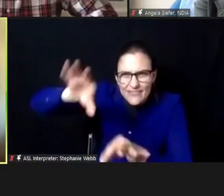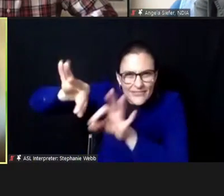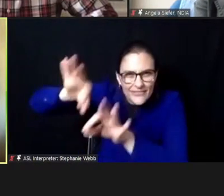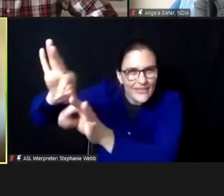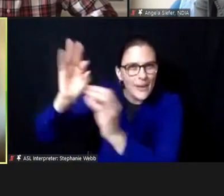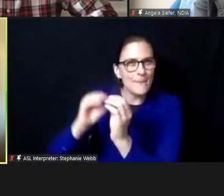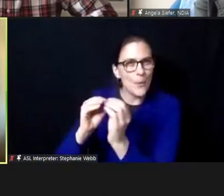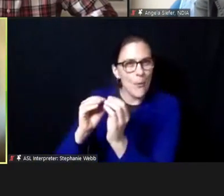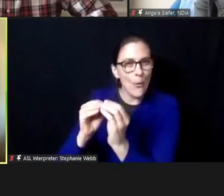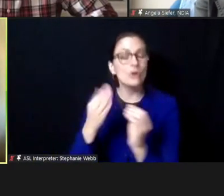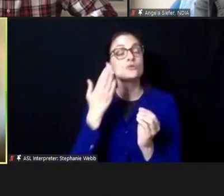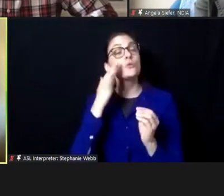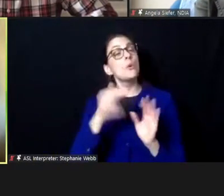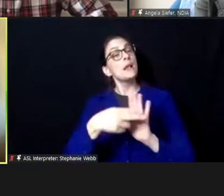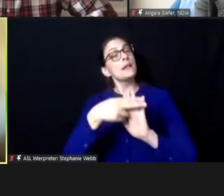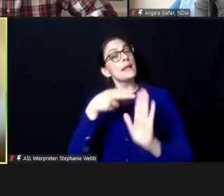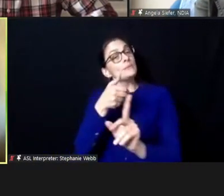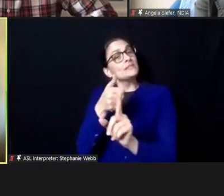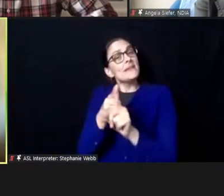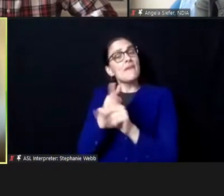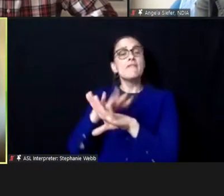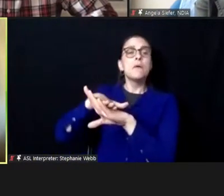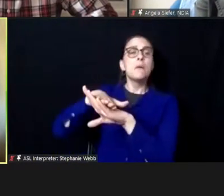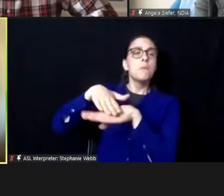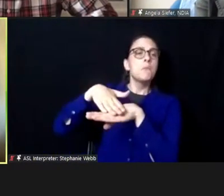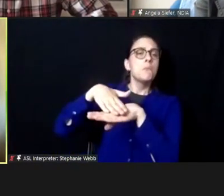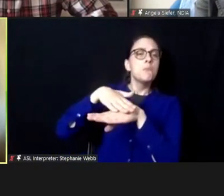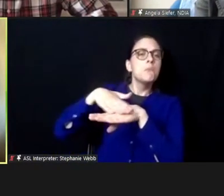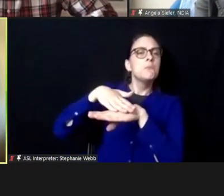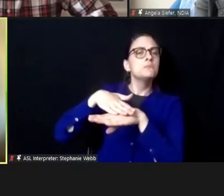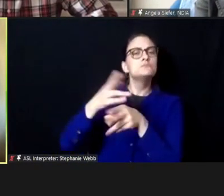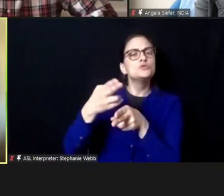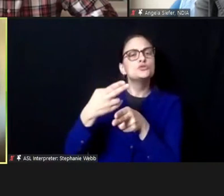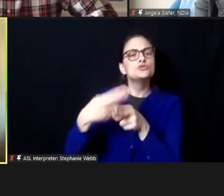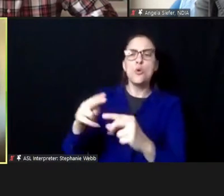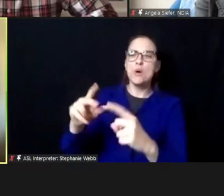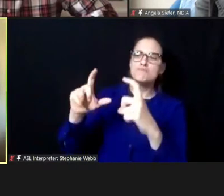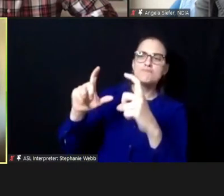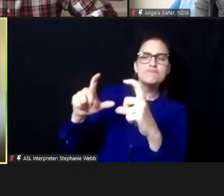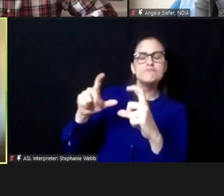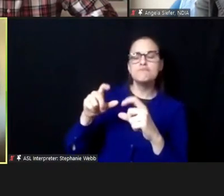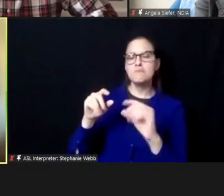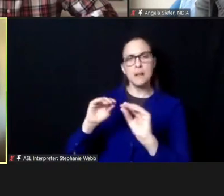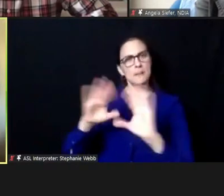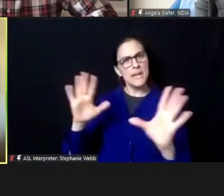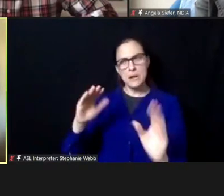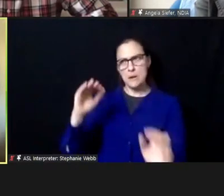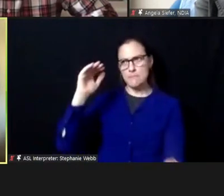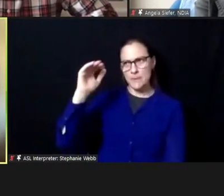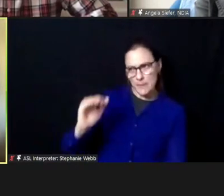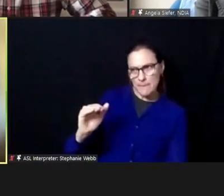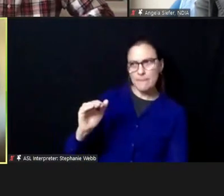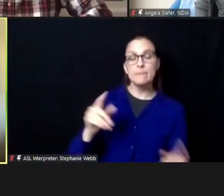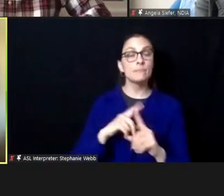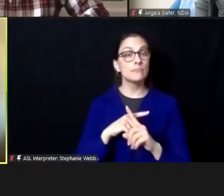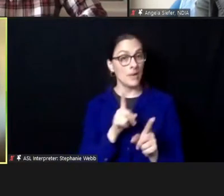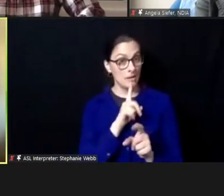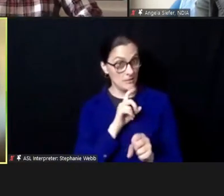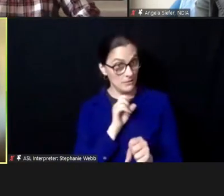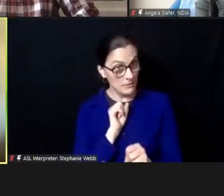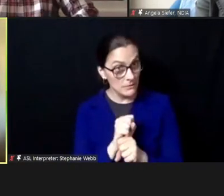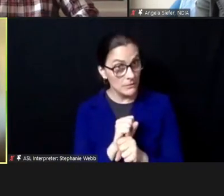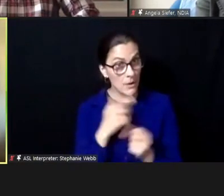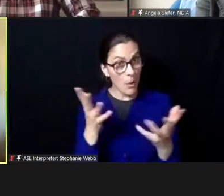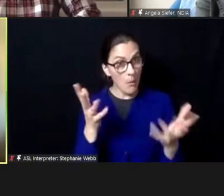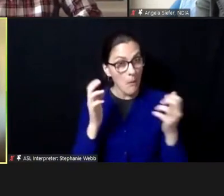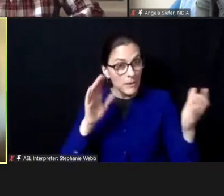be relatively short and to the point, but, you know, to be able to comparison shop, to be able to dig deeper